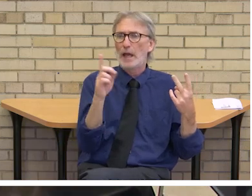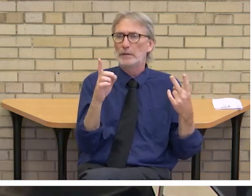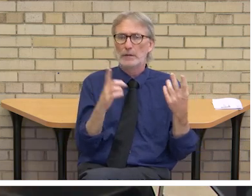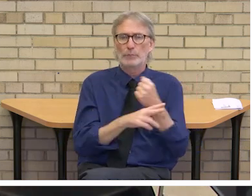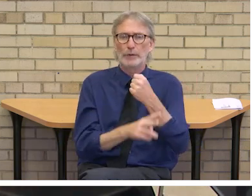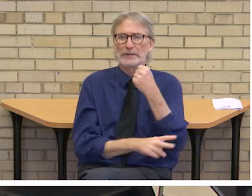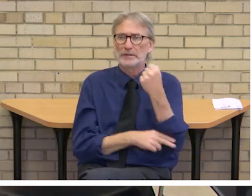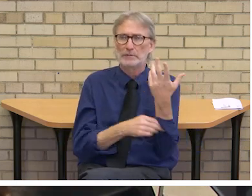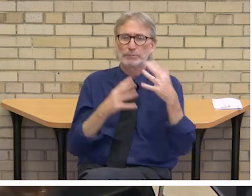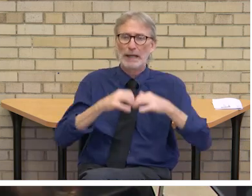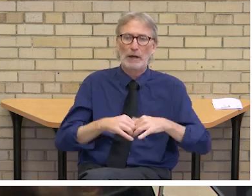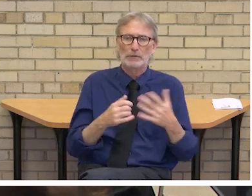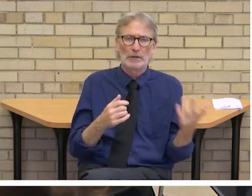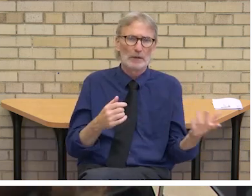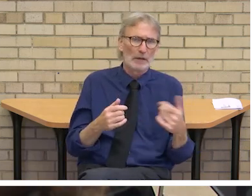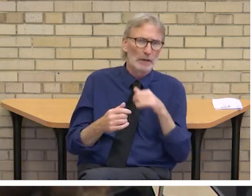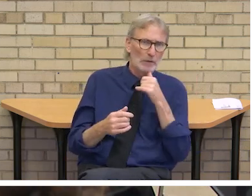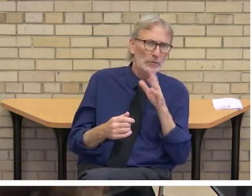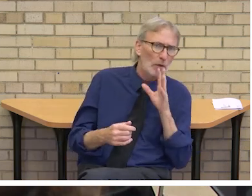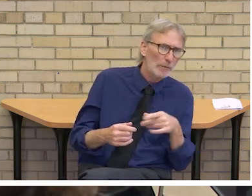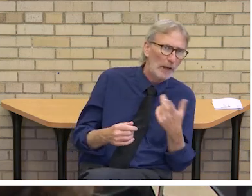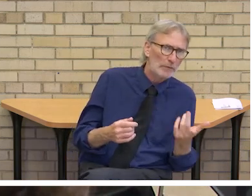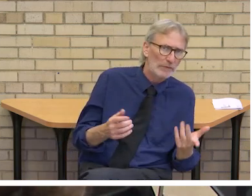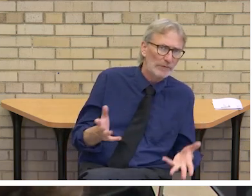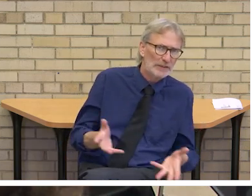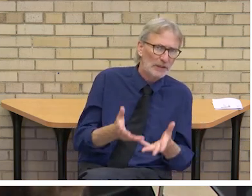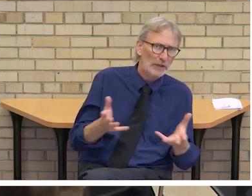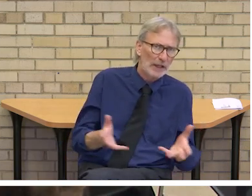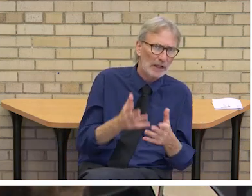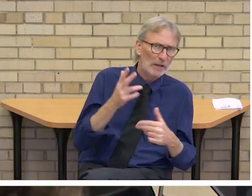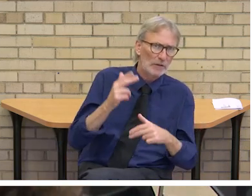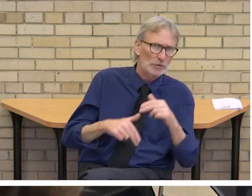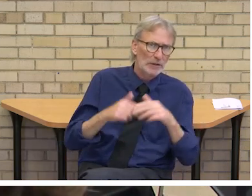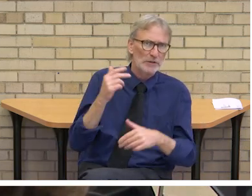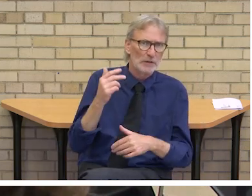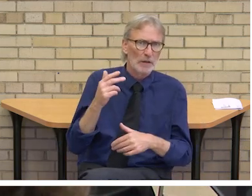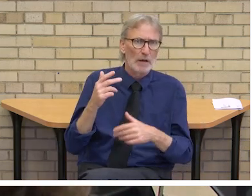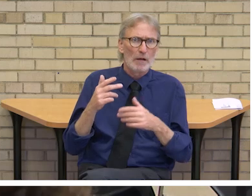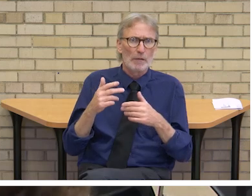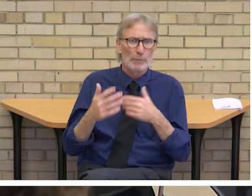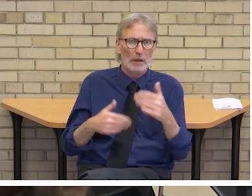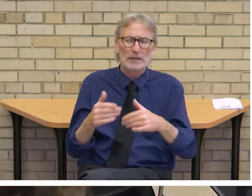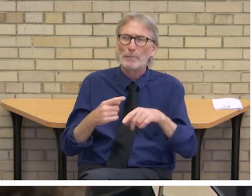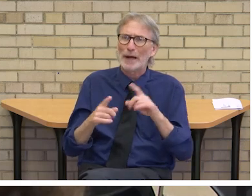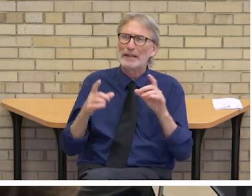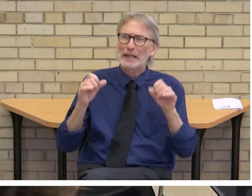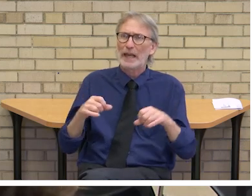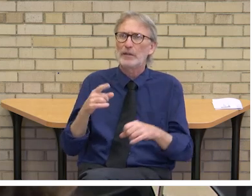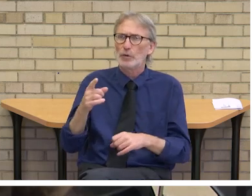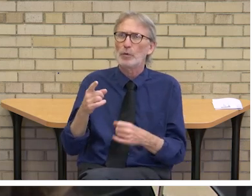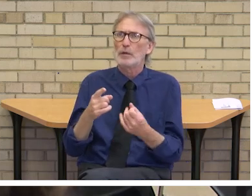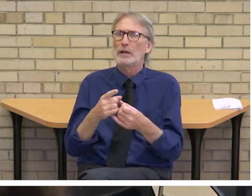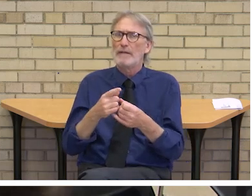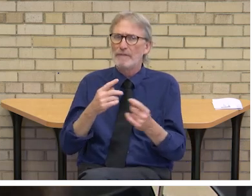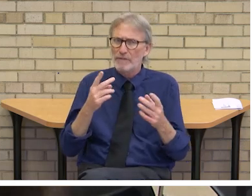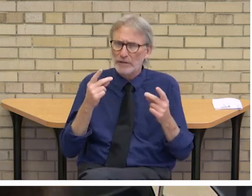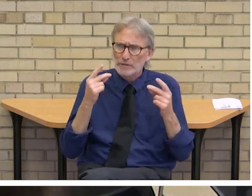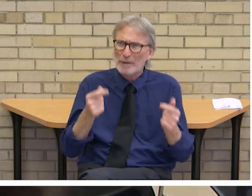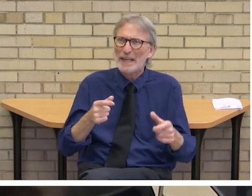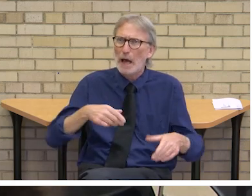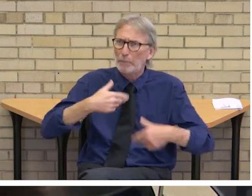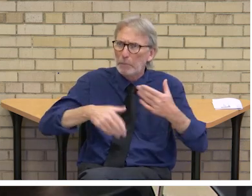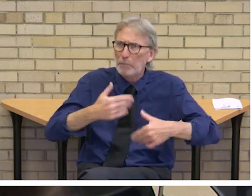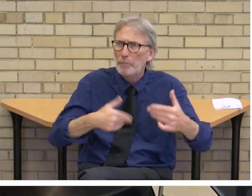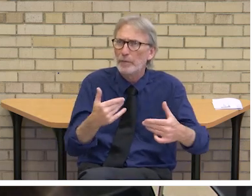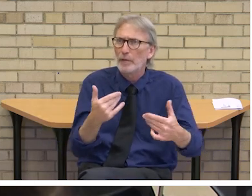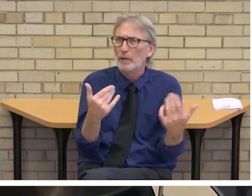The gentleman asked about an accelerated construction process. Again, is there any way to accelerate the accelerated construction